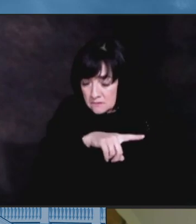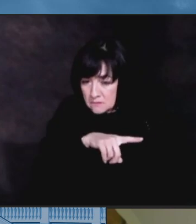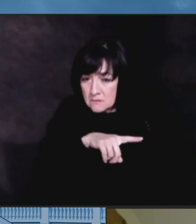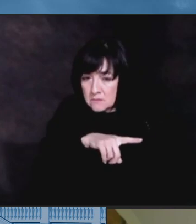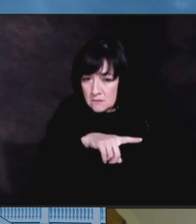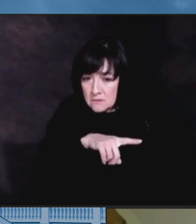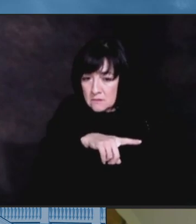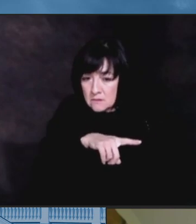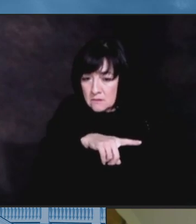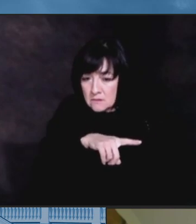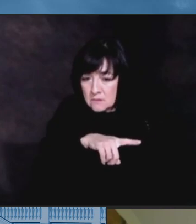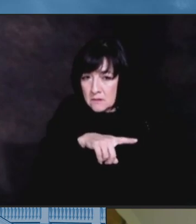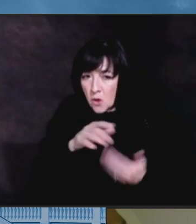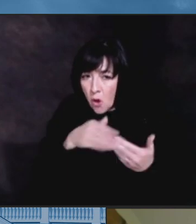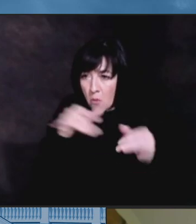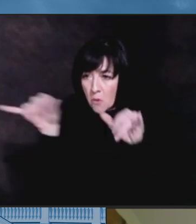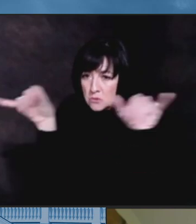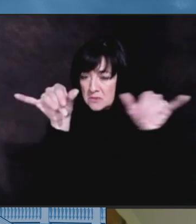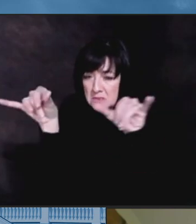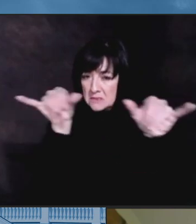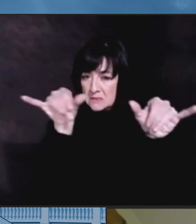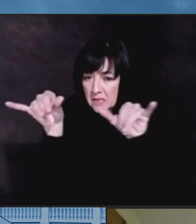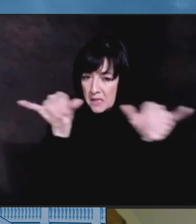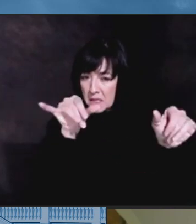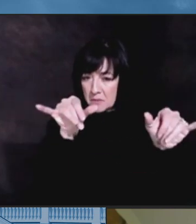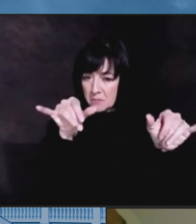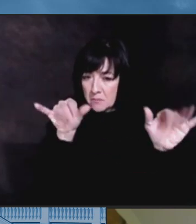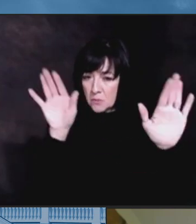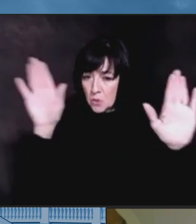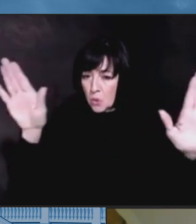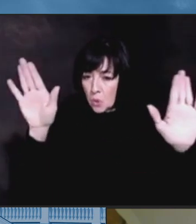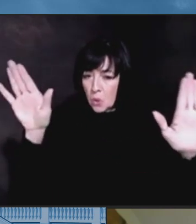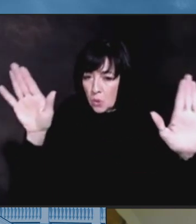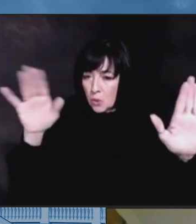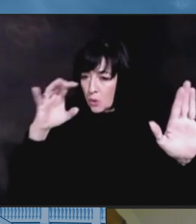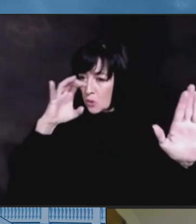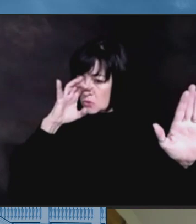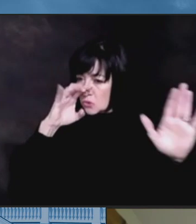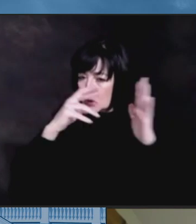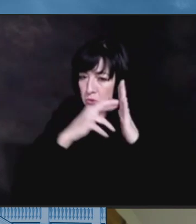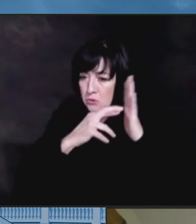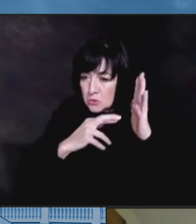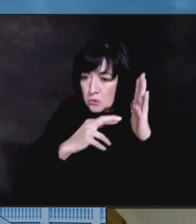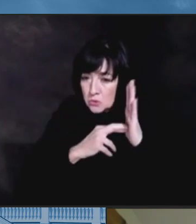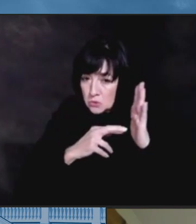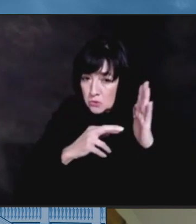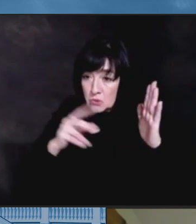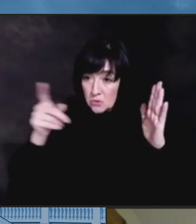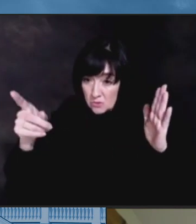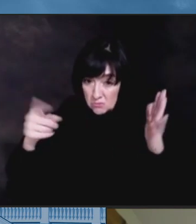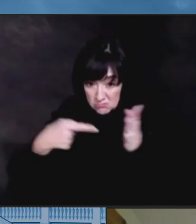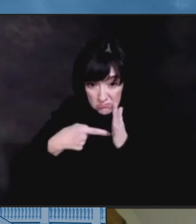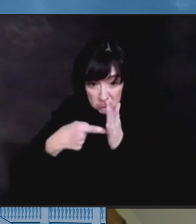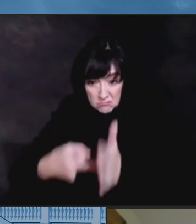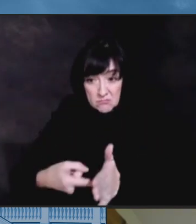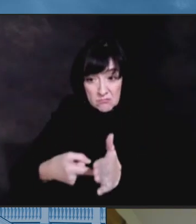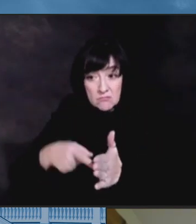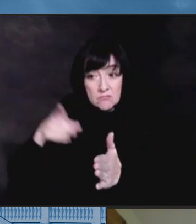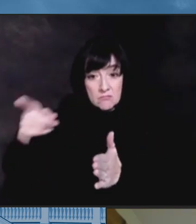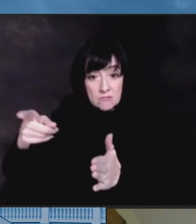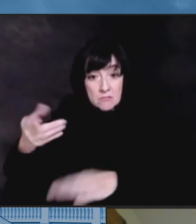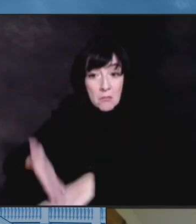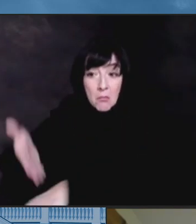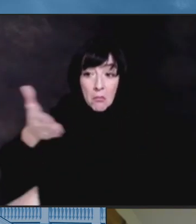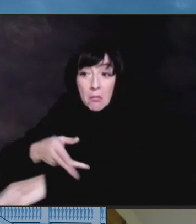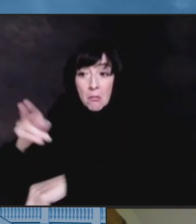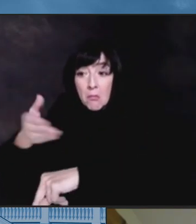trend line. And I would ask today that is there evidence in the data that shows that there's causality and that